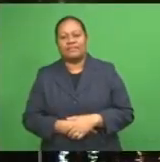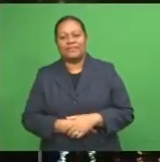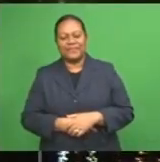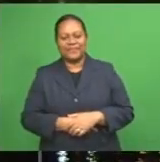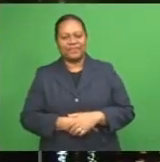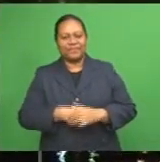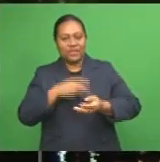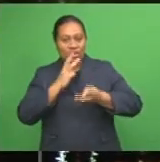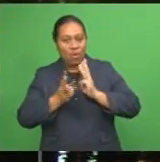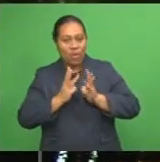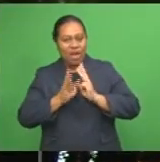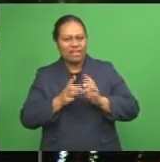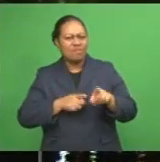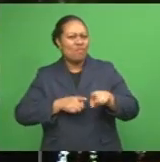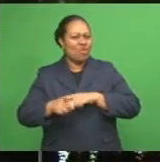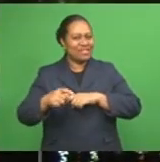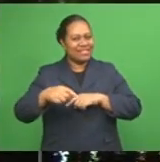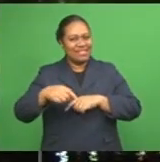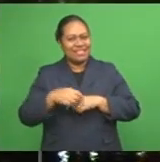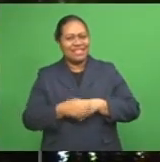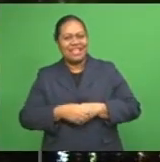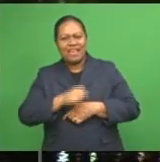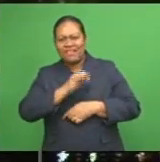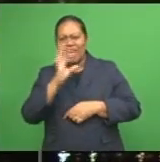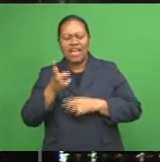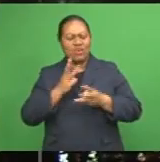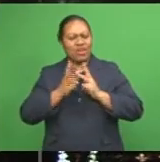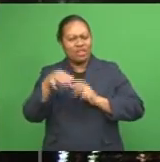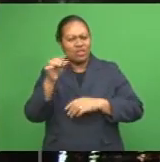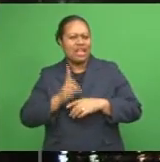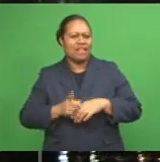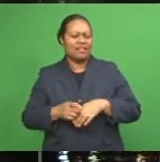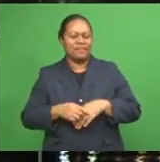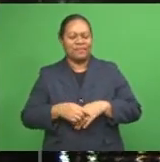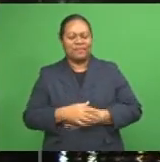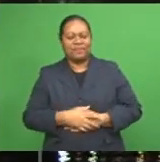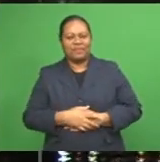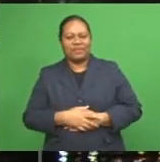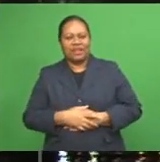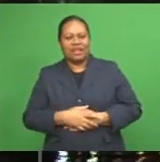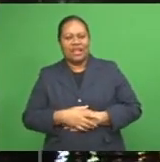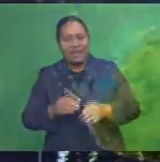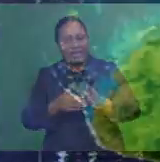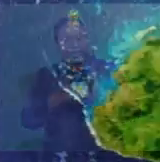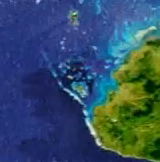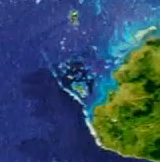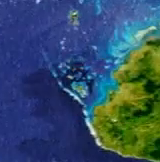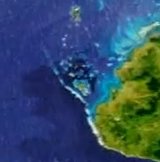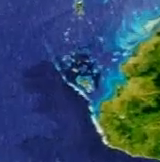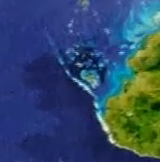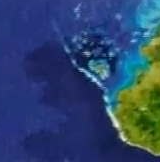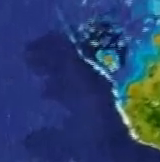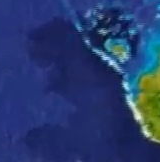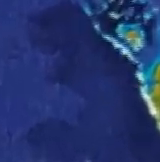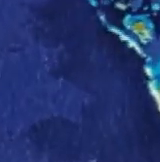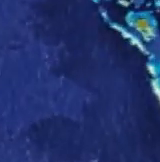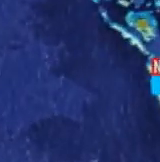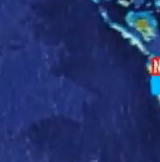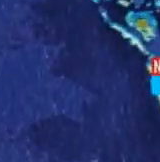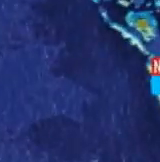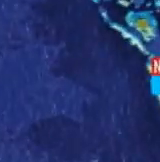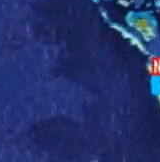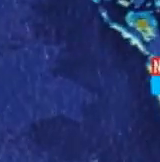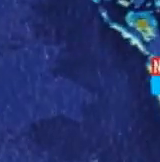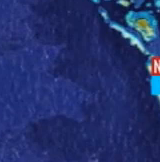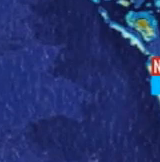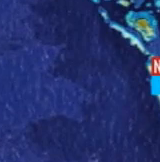In weather, mainly fine conditions prevailed over most parts of the country. A quick look at the weather map. Looking at the west, beautiful conditions